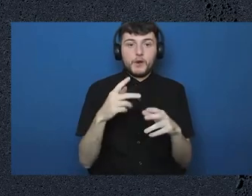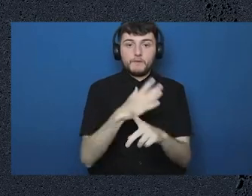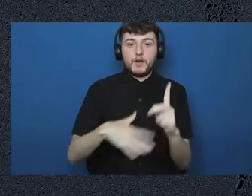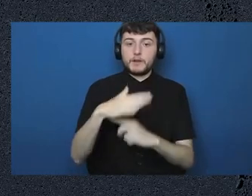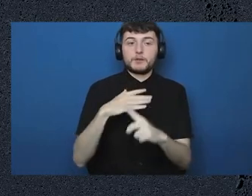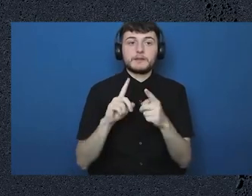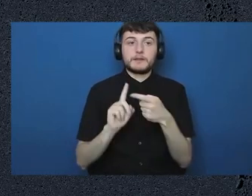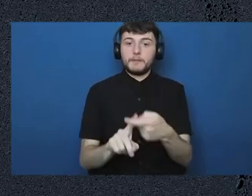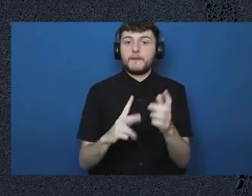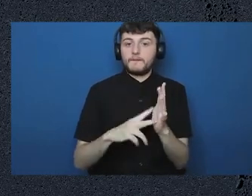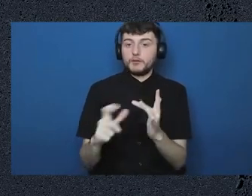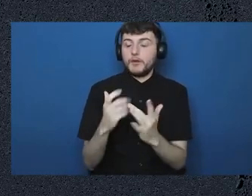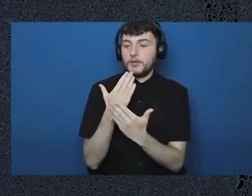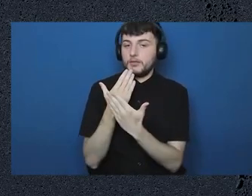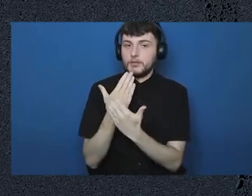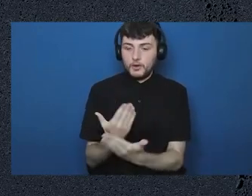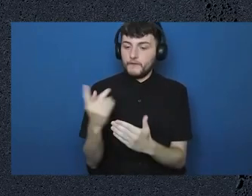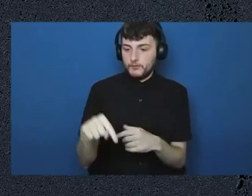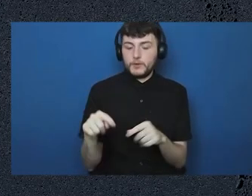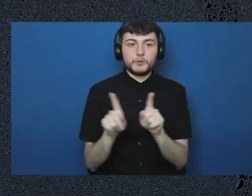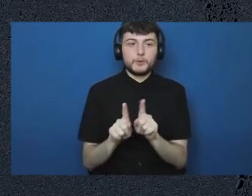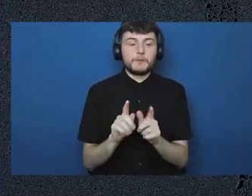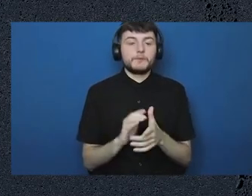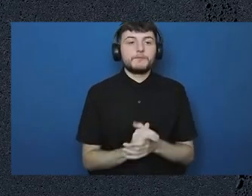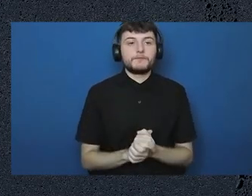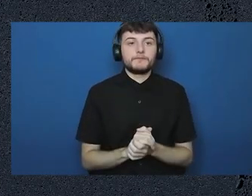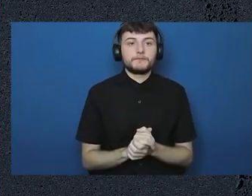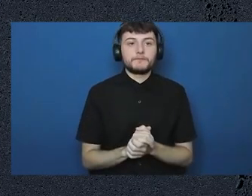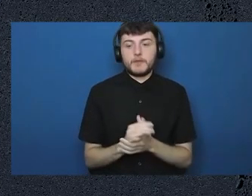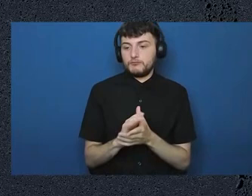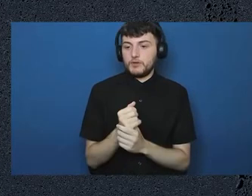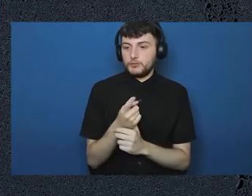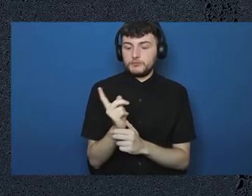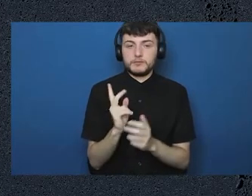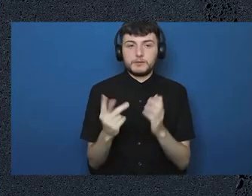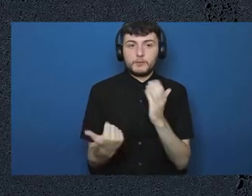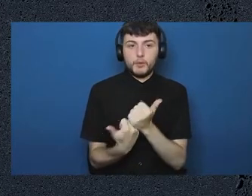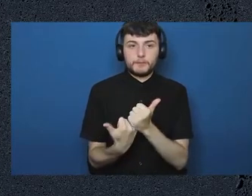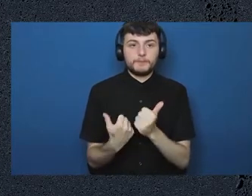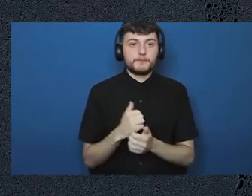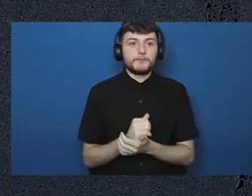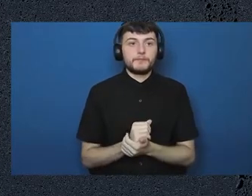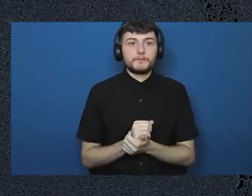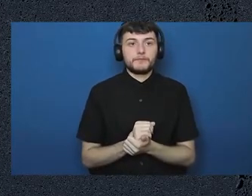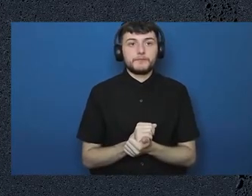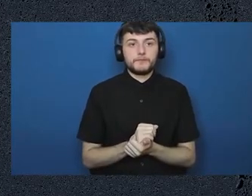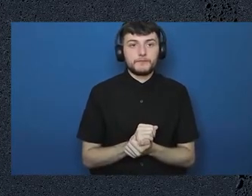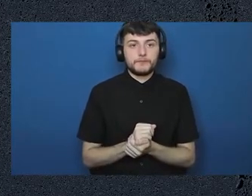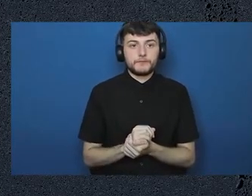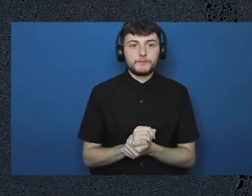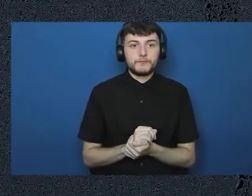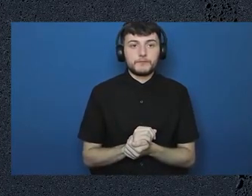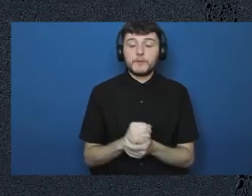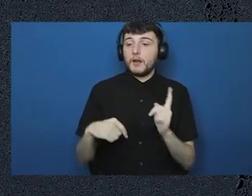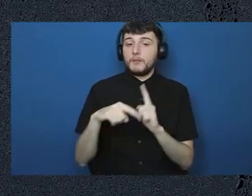Sustainability Victoria, thank you so much for being here, Commissioner. Really grateful to have your support and for enabling this event, and for Inspiring Victoria, who I